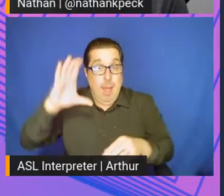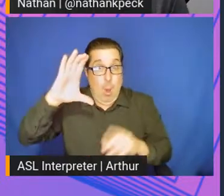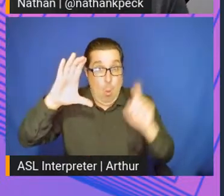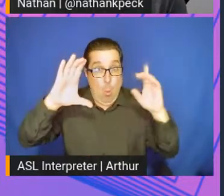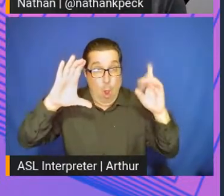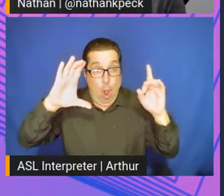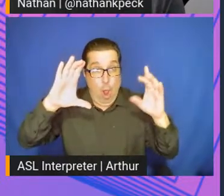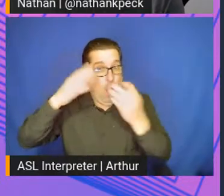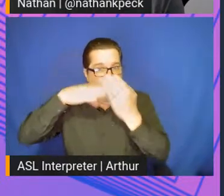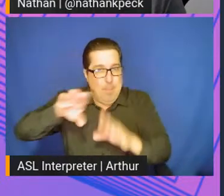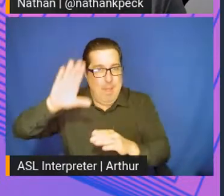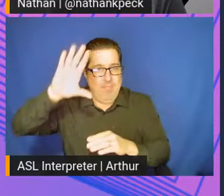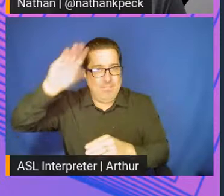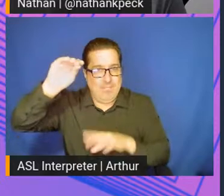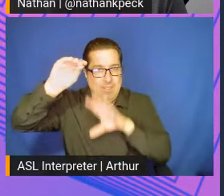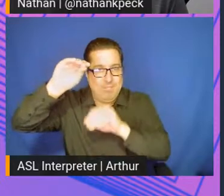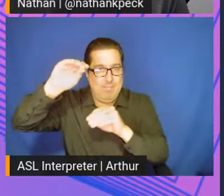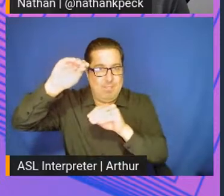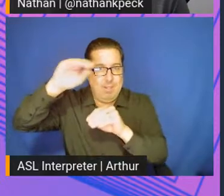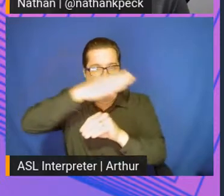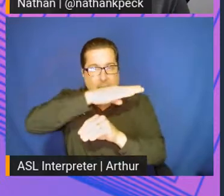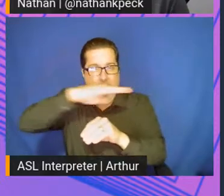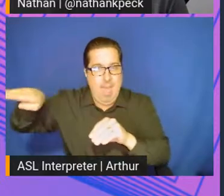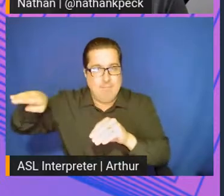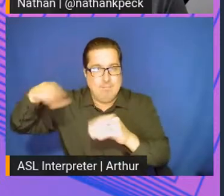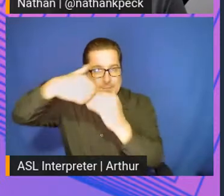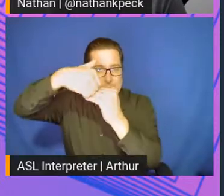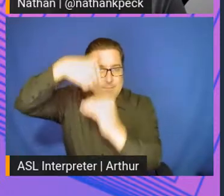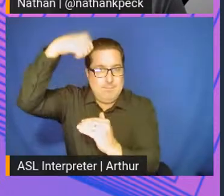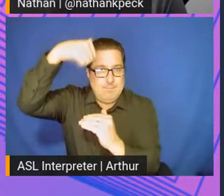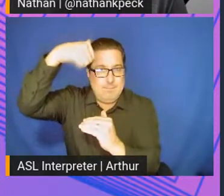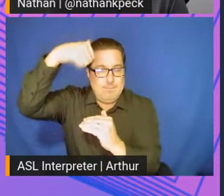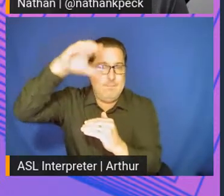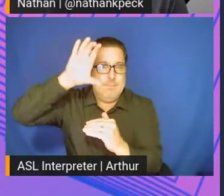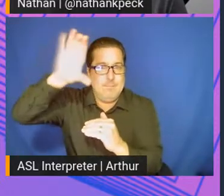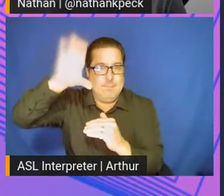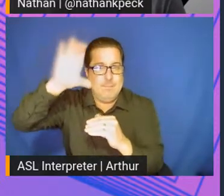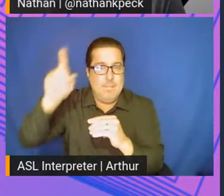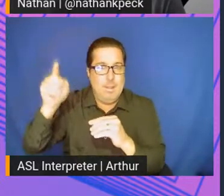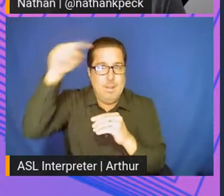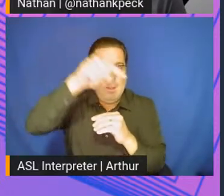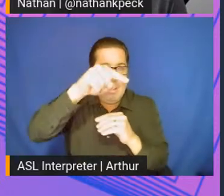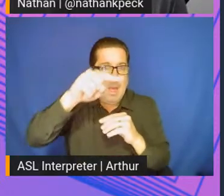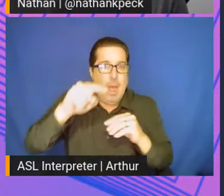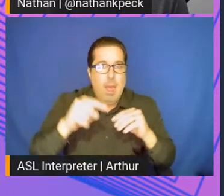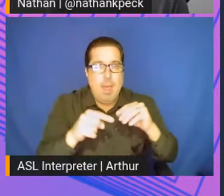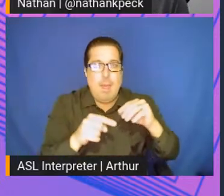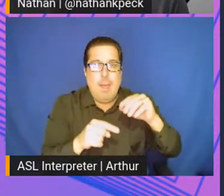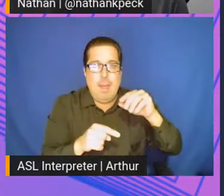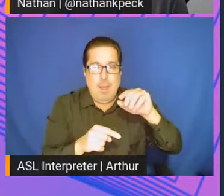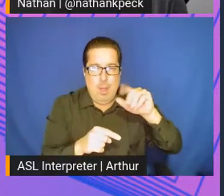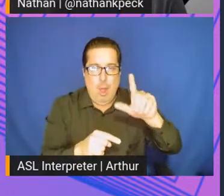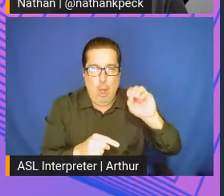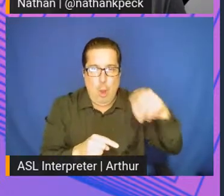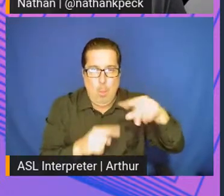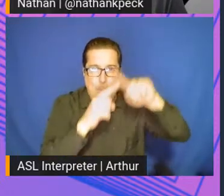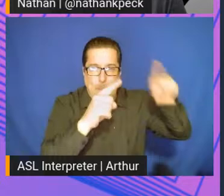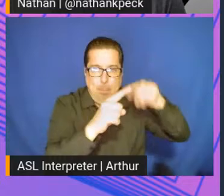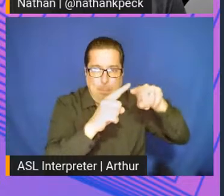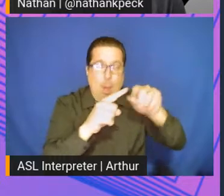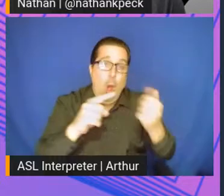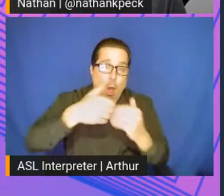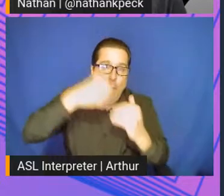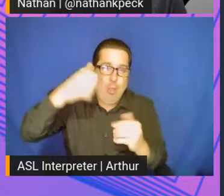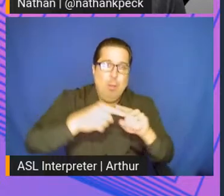requests go to one application process with its own event loop, and half of the requests go to another application process that has its own event loop. And